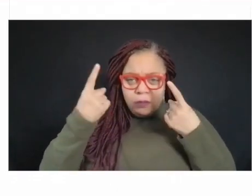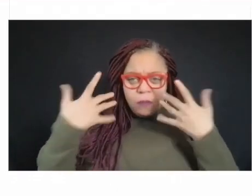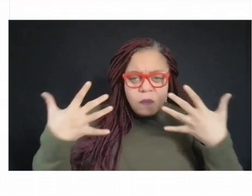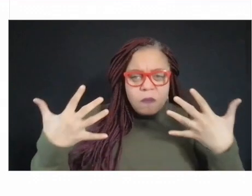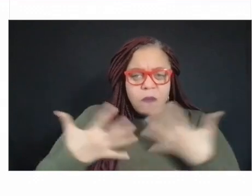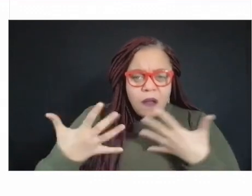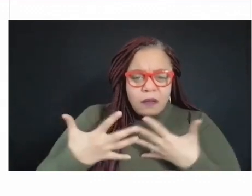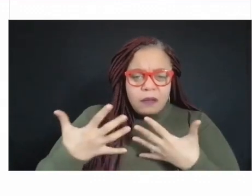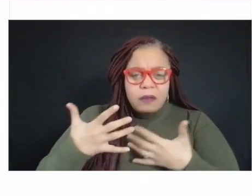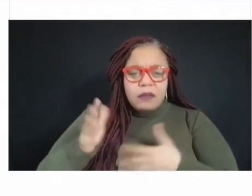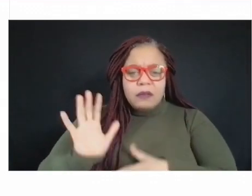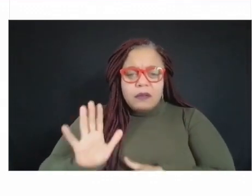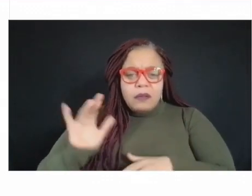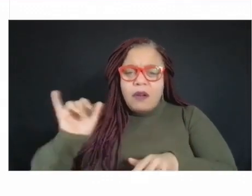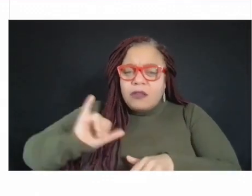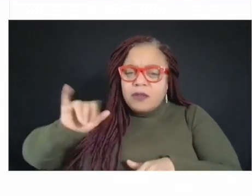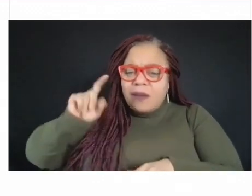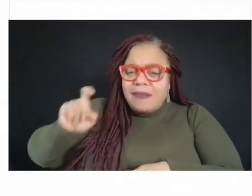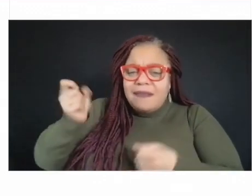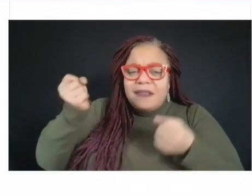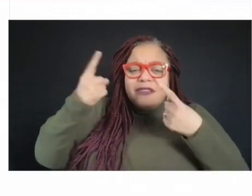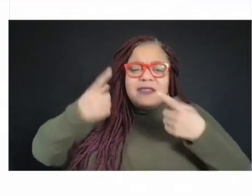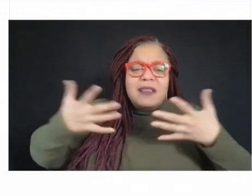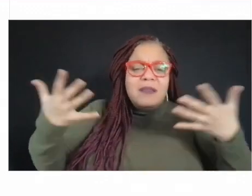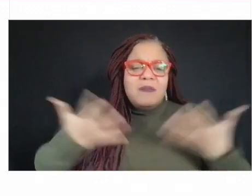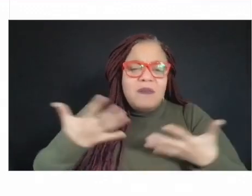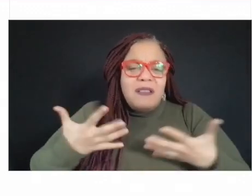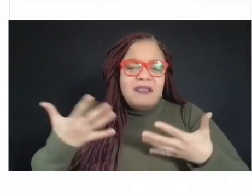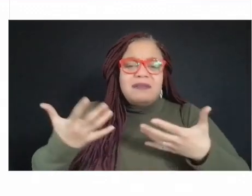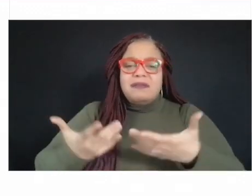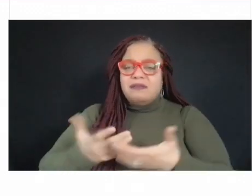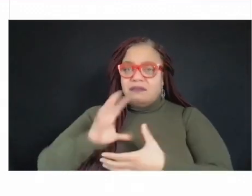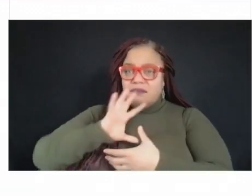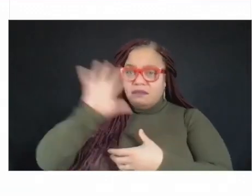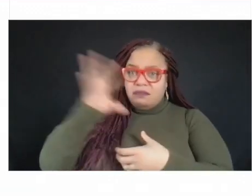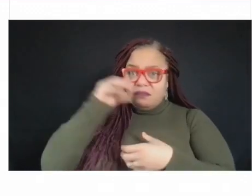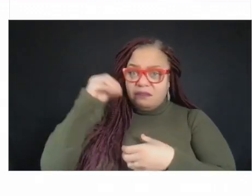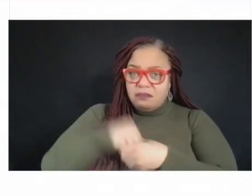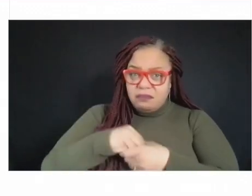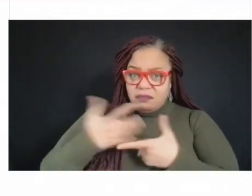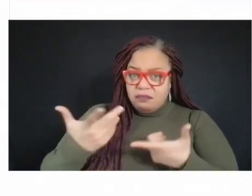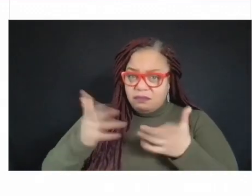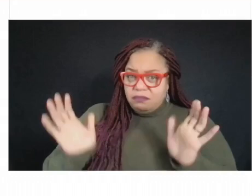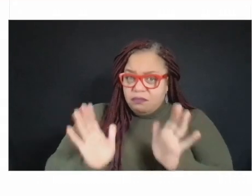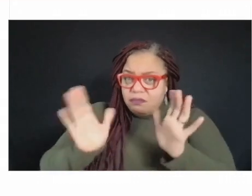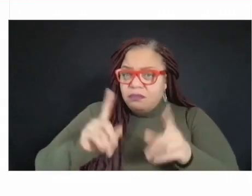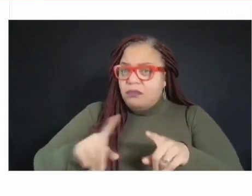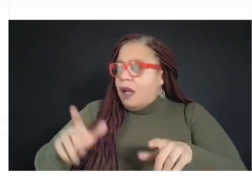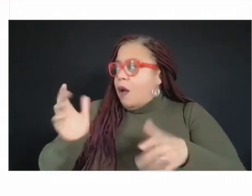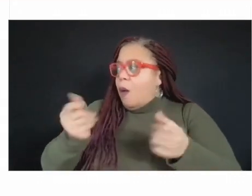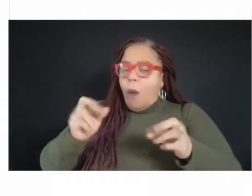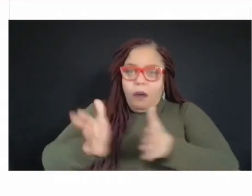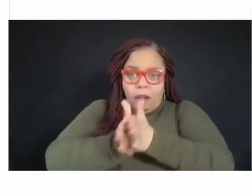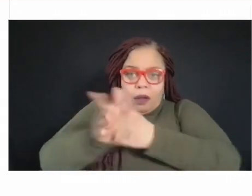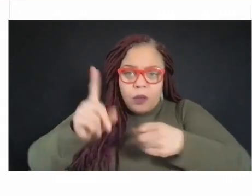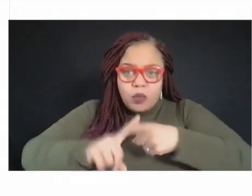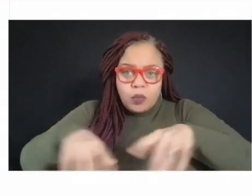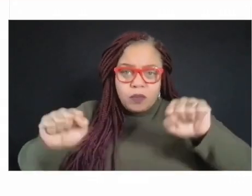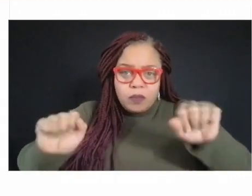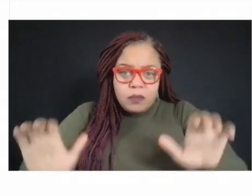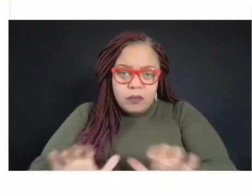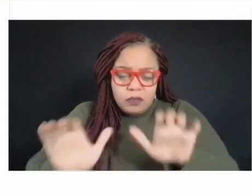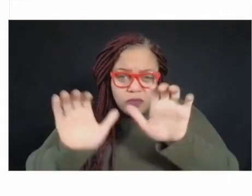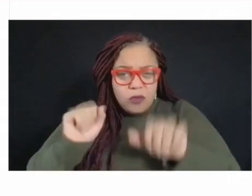moves or what activates them or to action. And I think I look at this, the